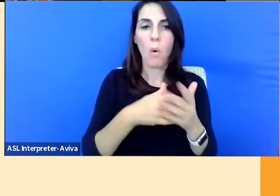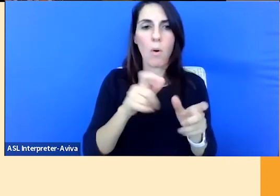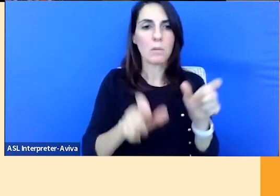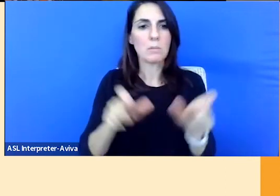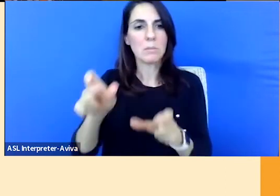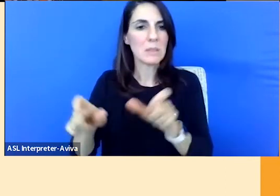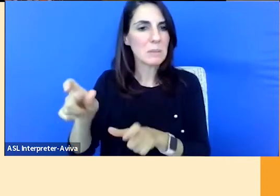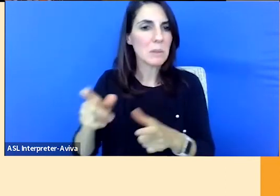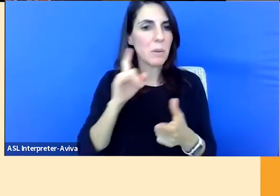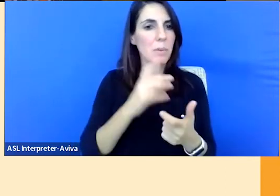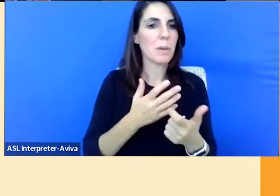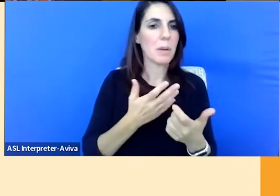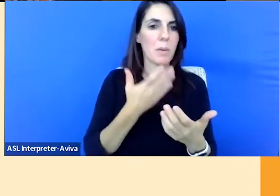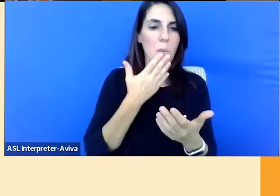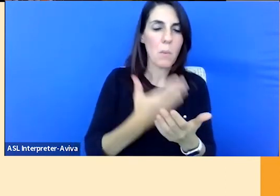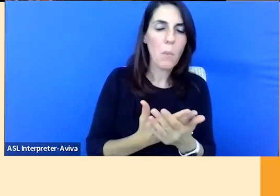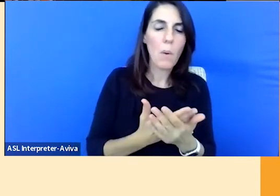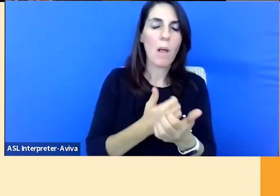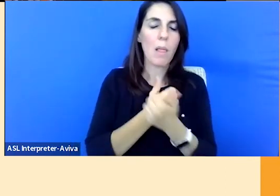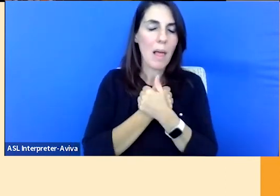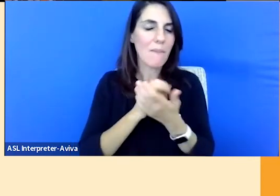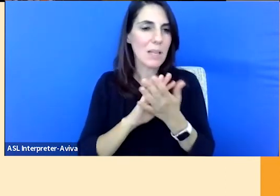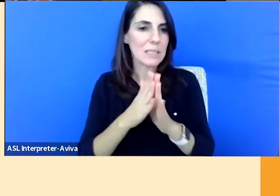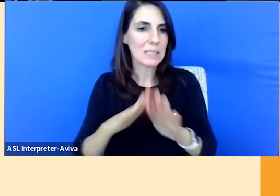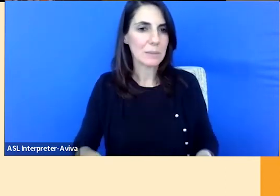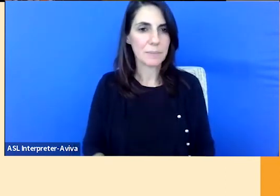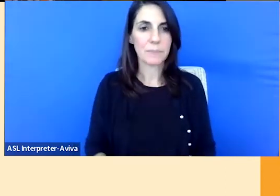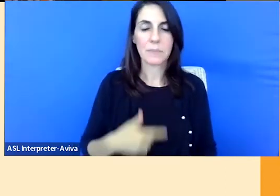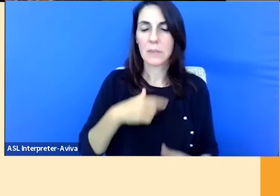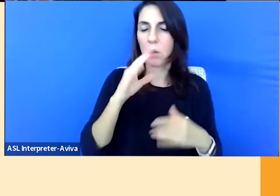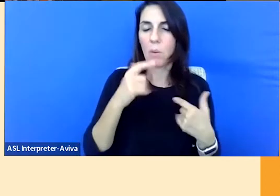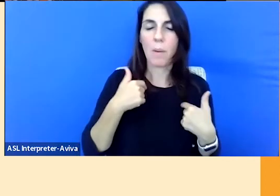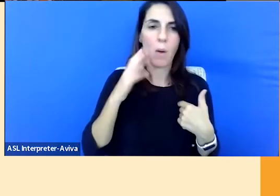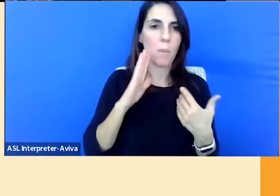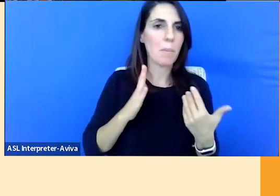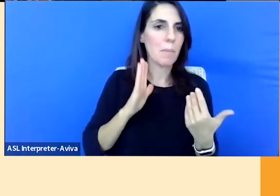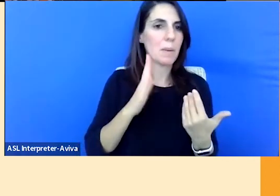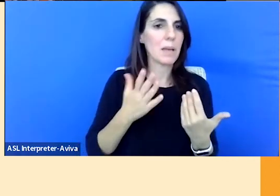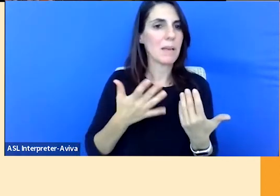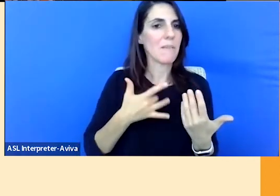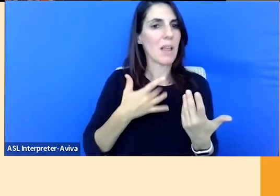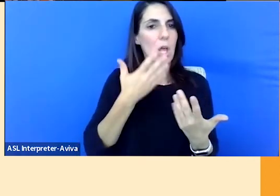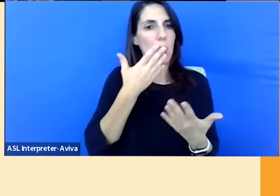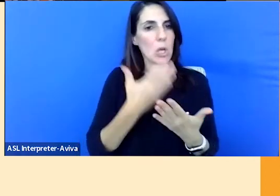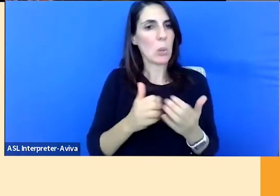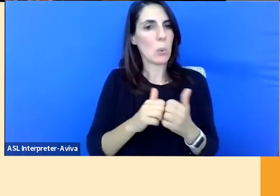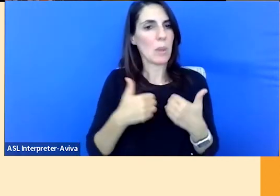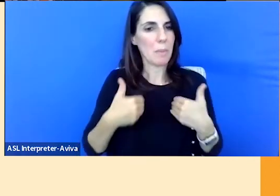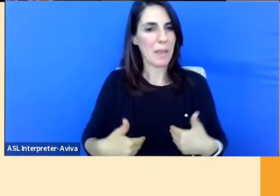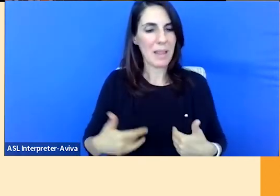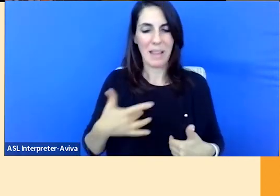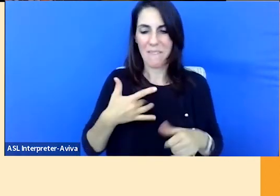peaceful. May I be at ease in my body, feeling the